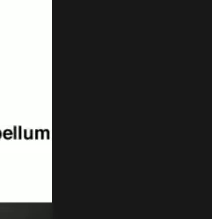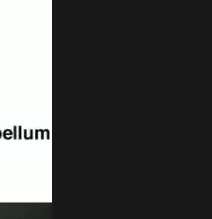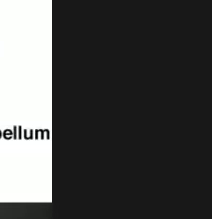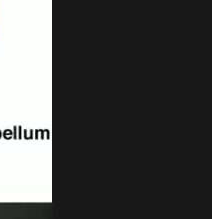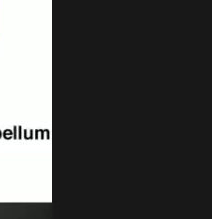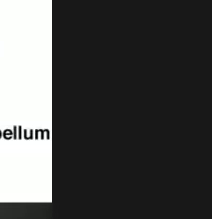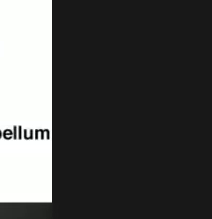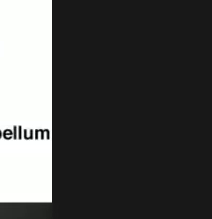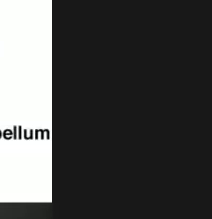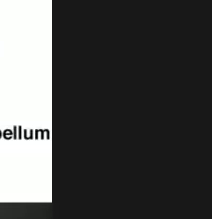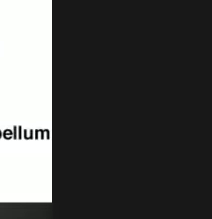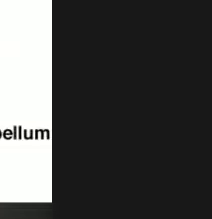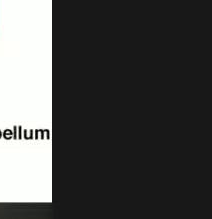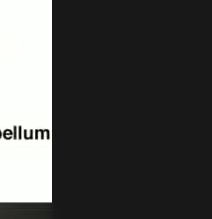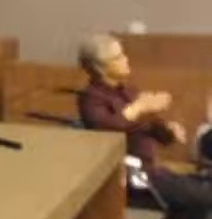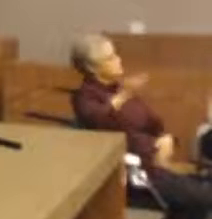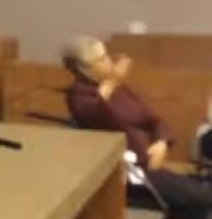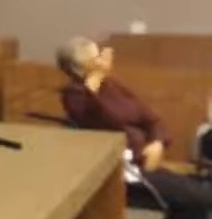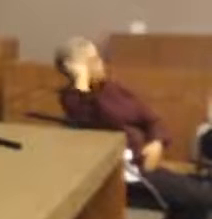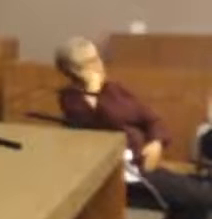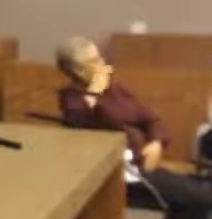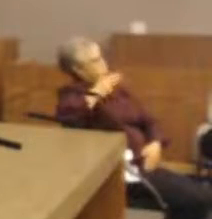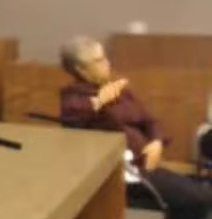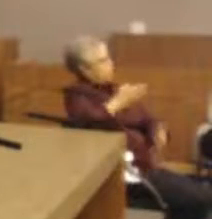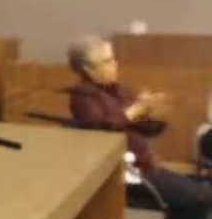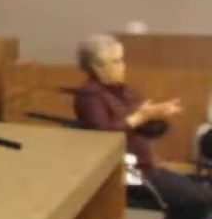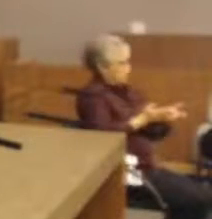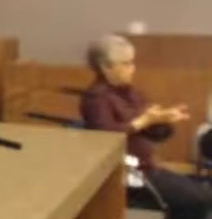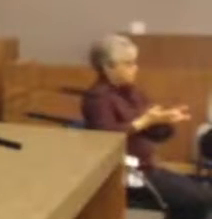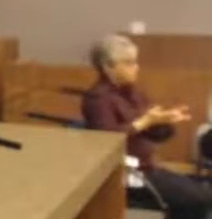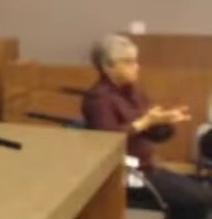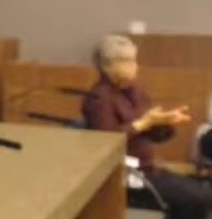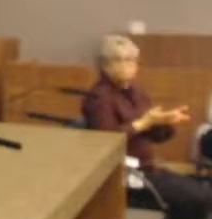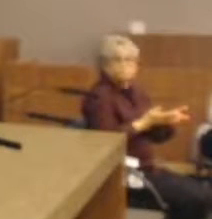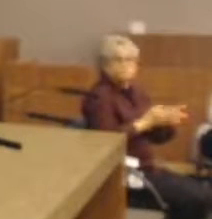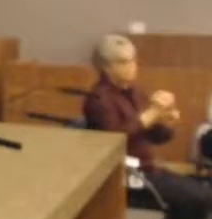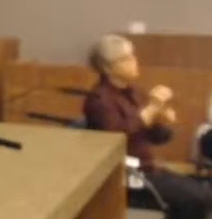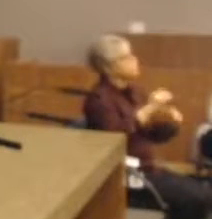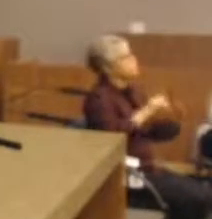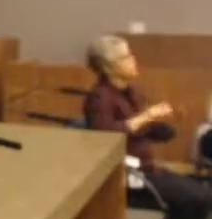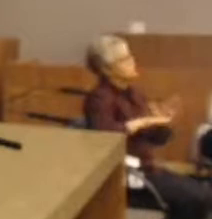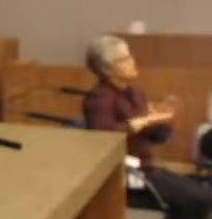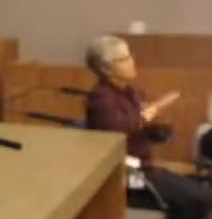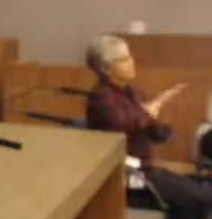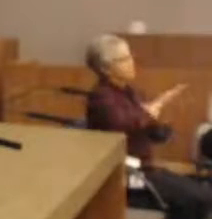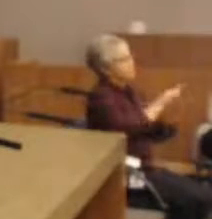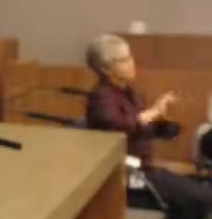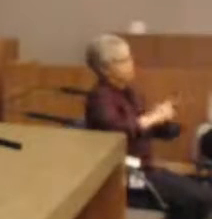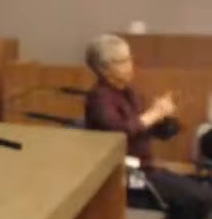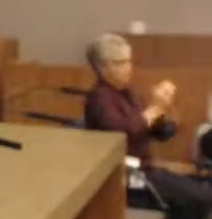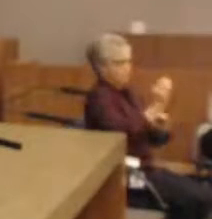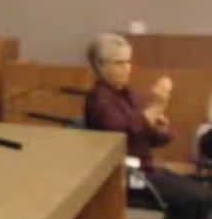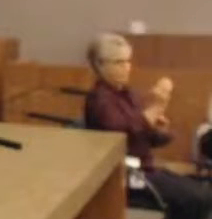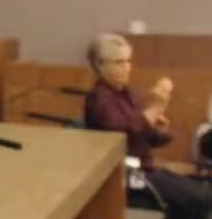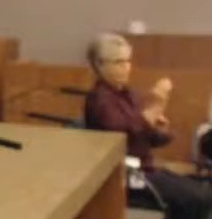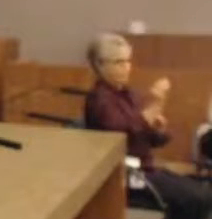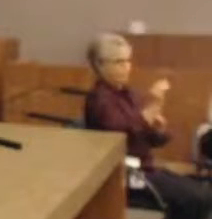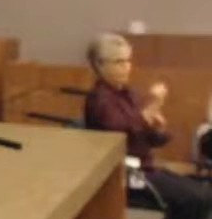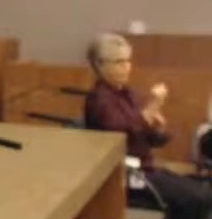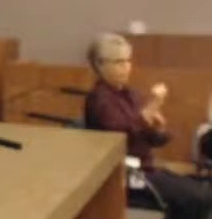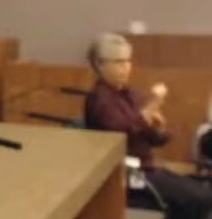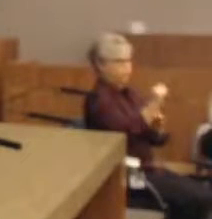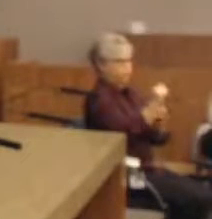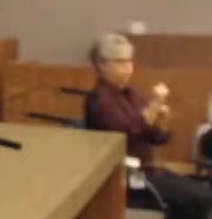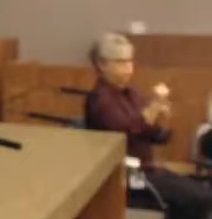of our brain. And the brain's going to develop from the bottom forward and from the inside out. So we actually have bidirectional